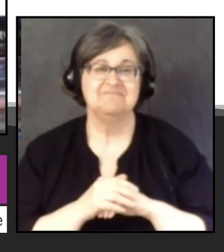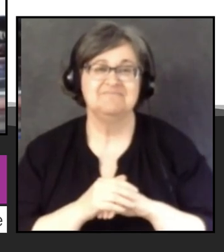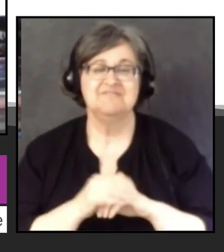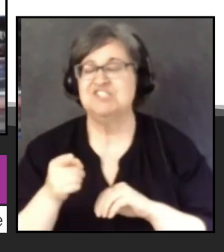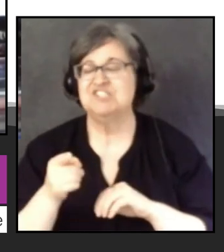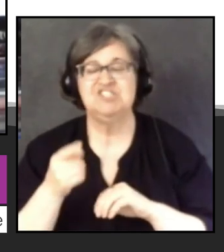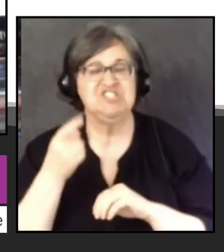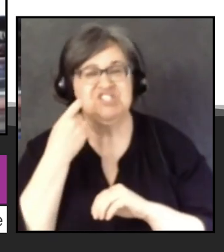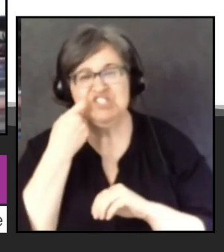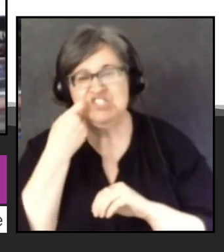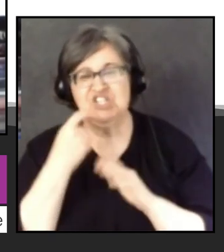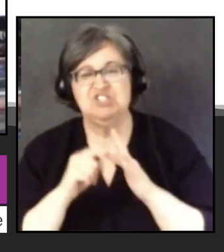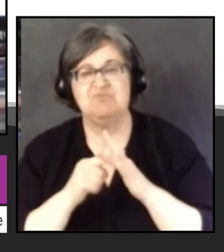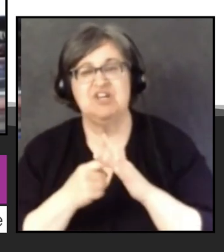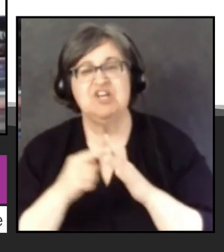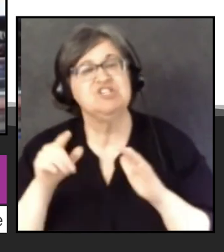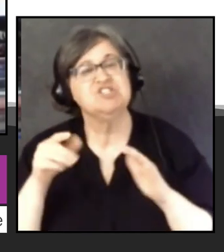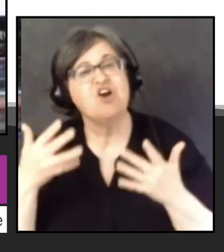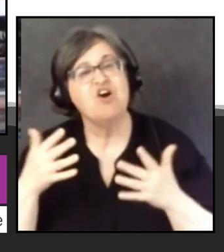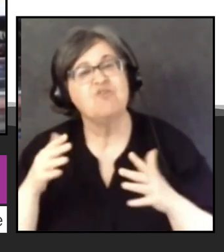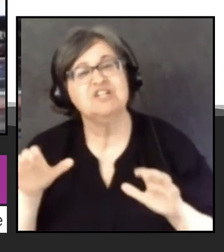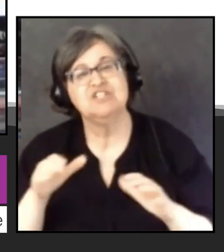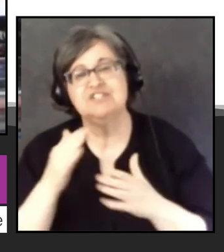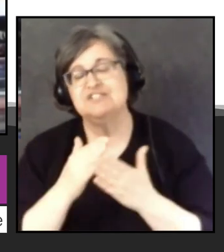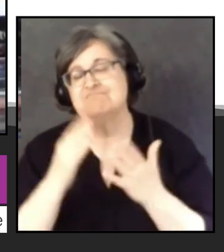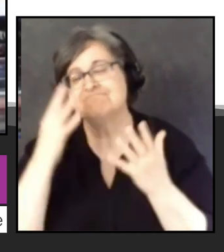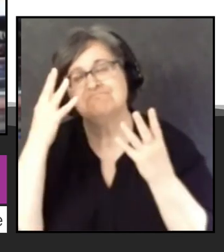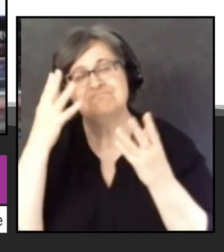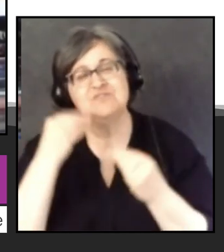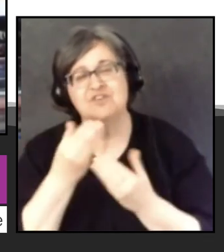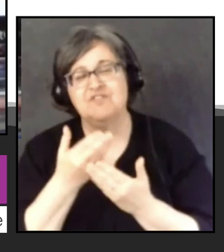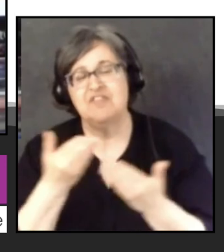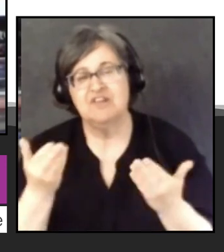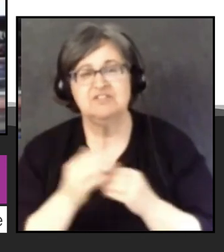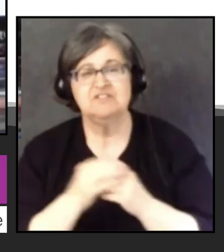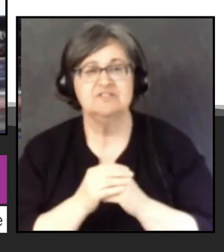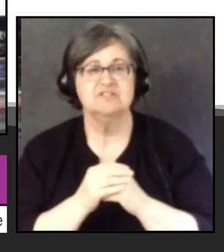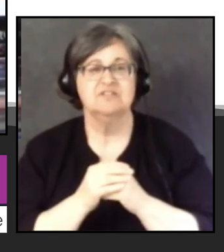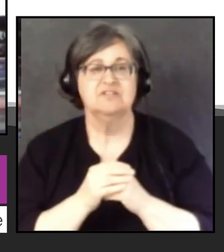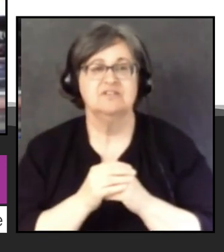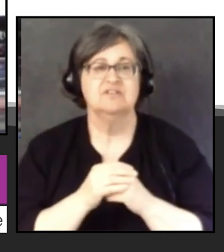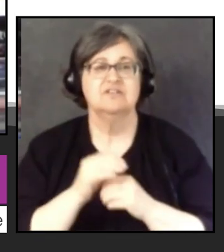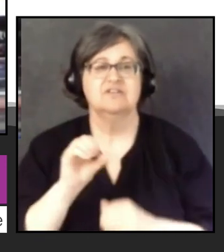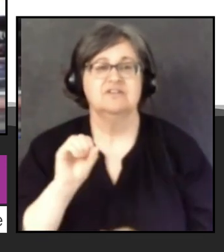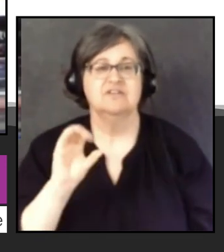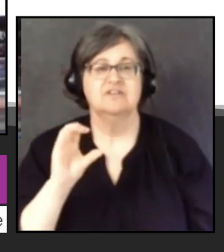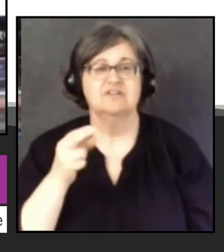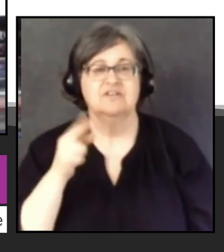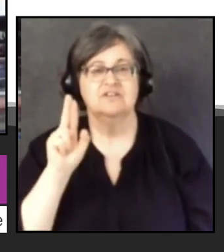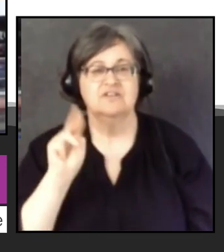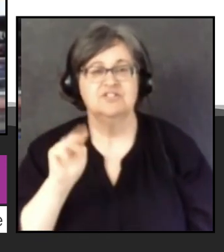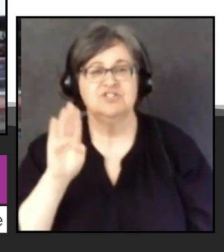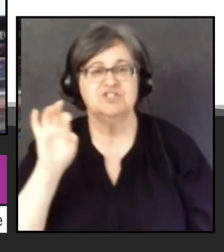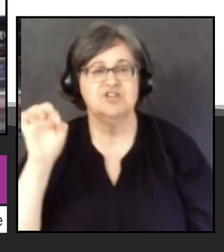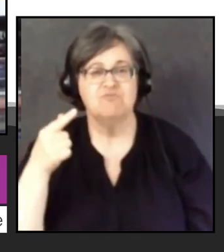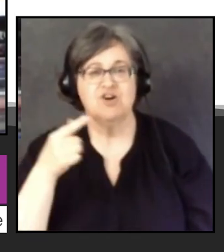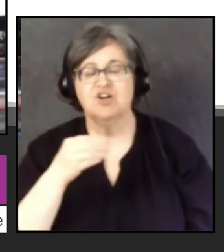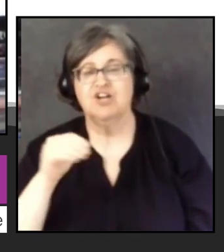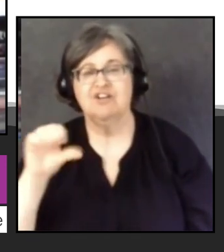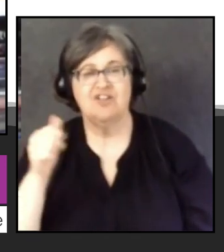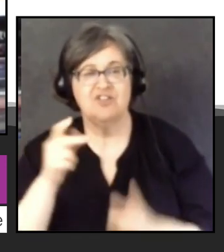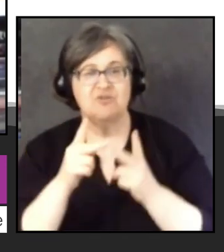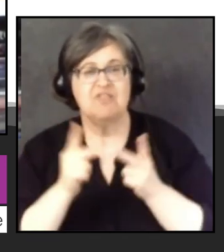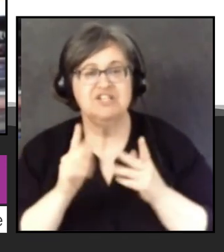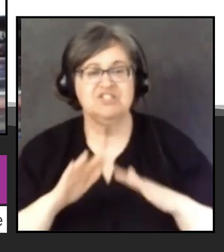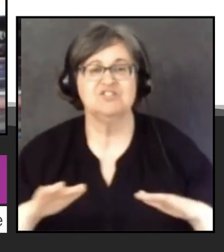just begun. She's already done so many beautiful things before at Schomburg and other places and in the